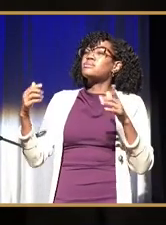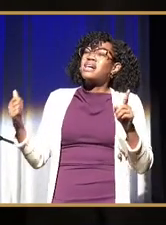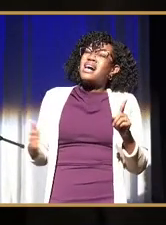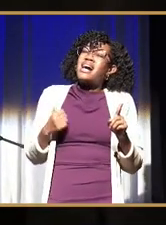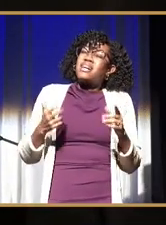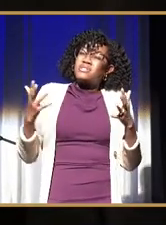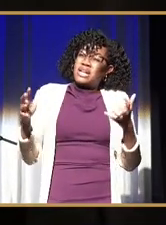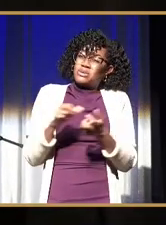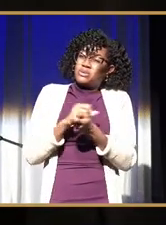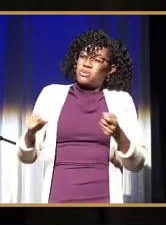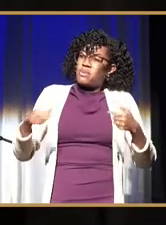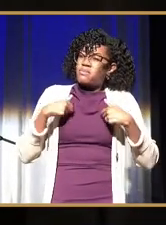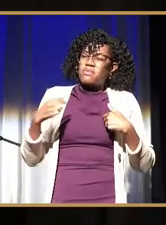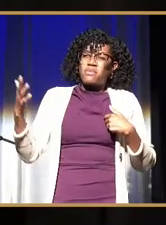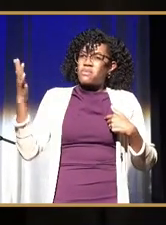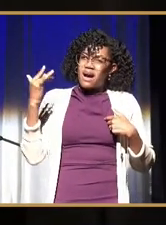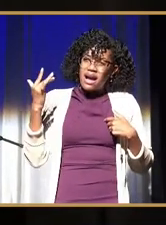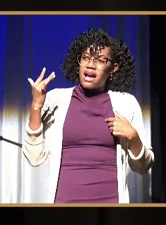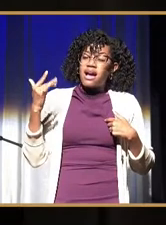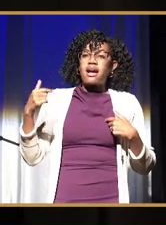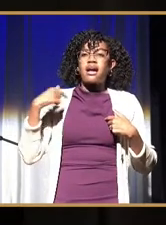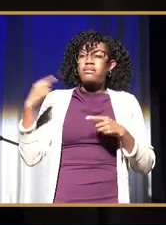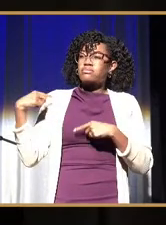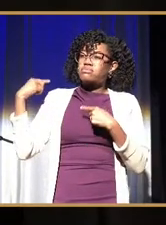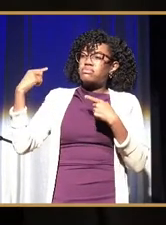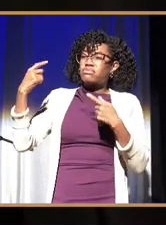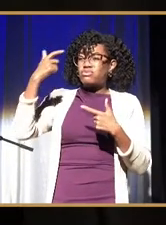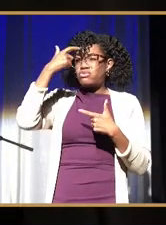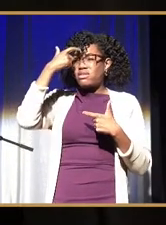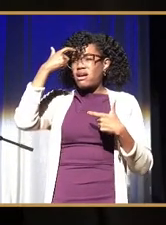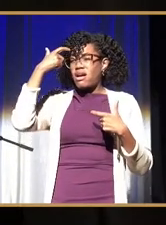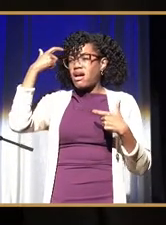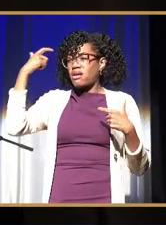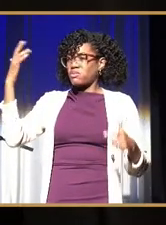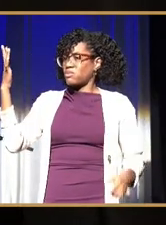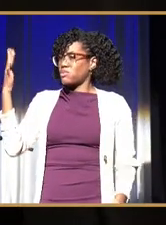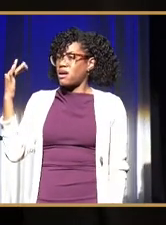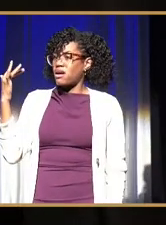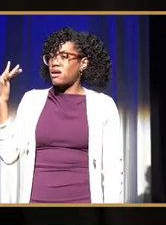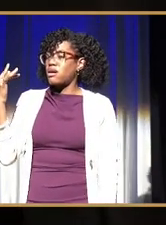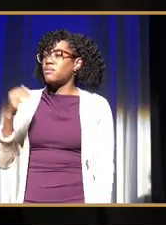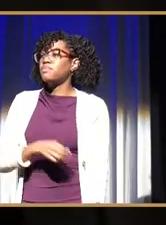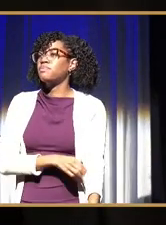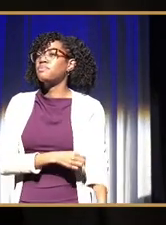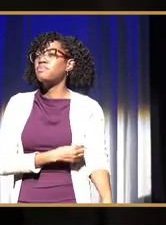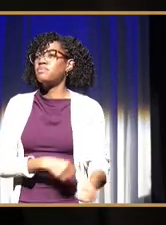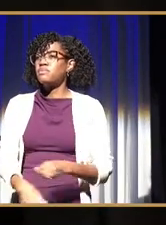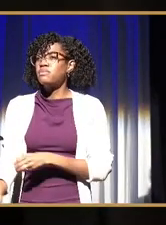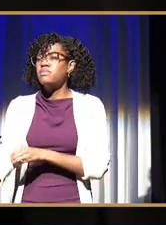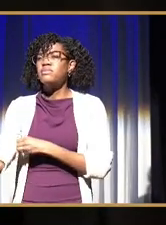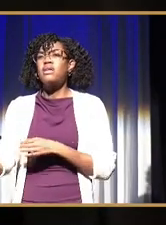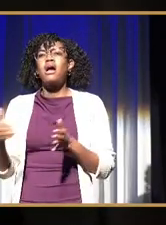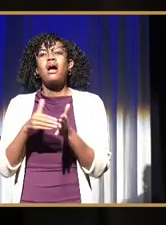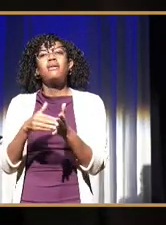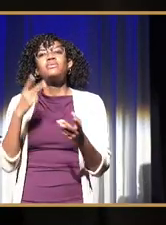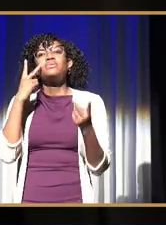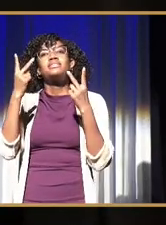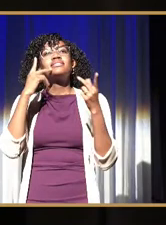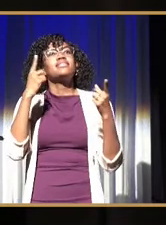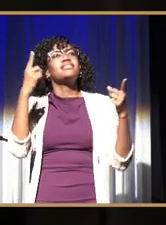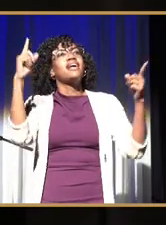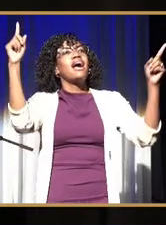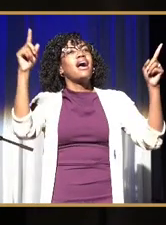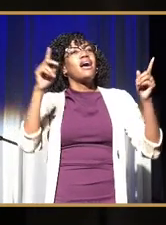me? Why have I been so traumatized? Too often we measure our value by our